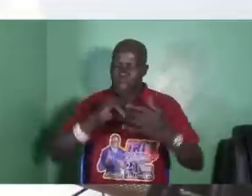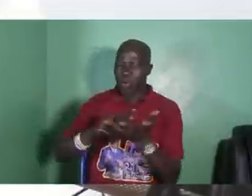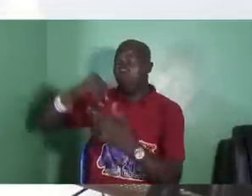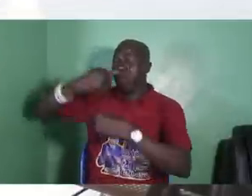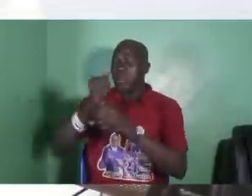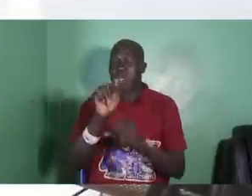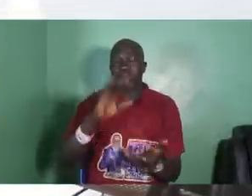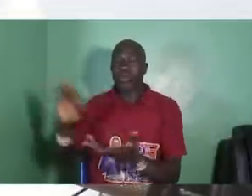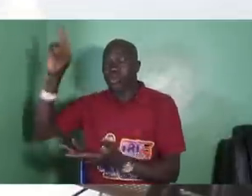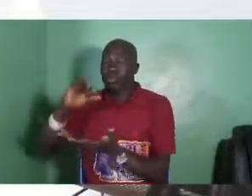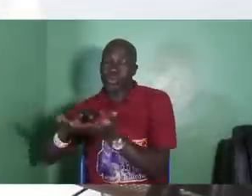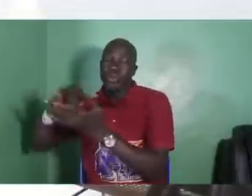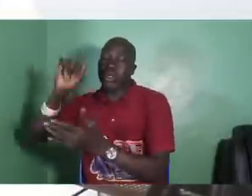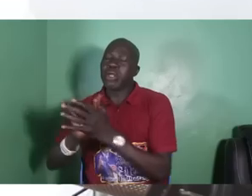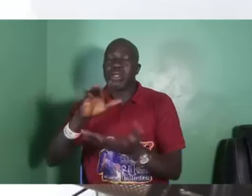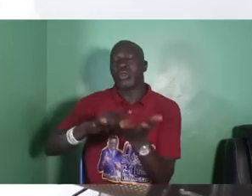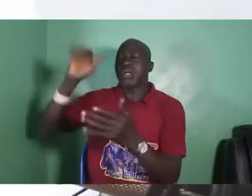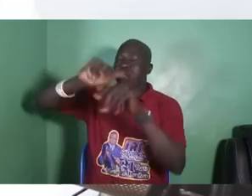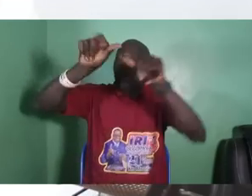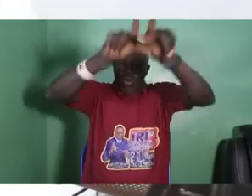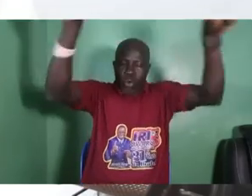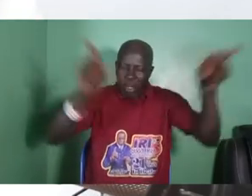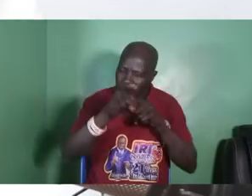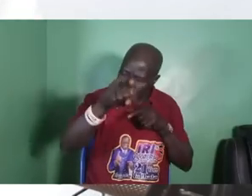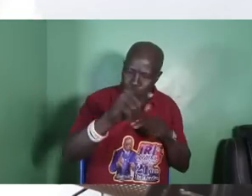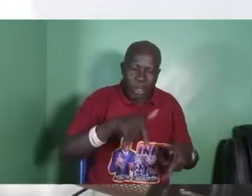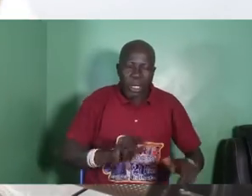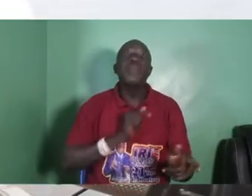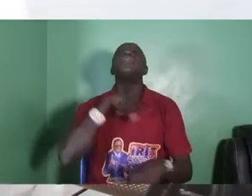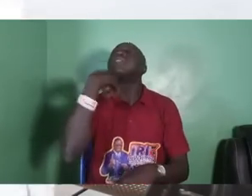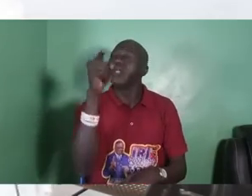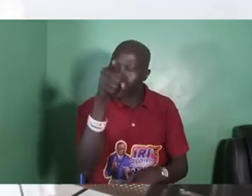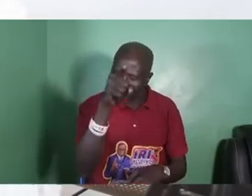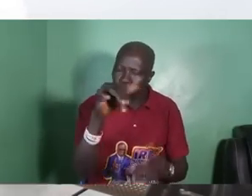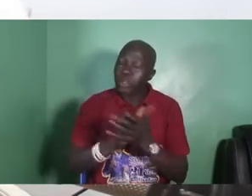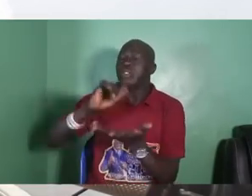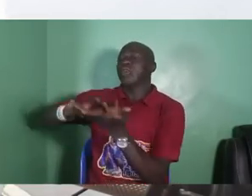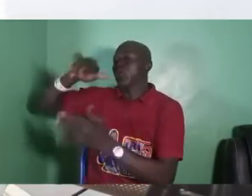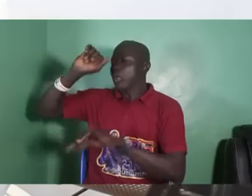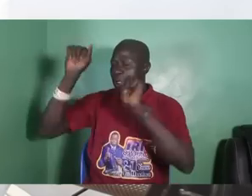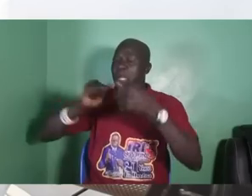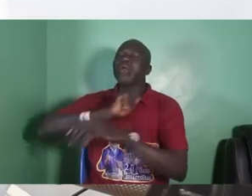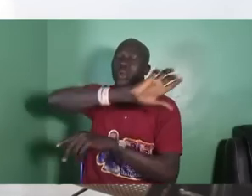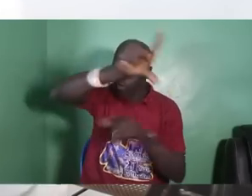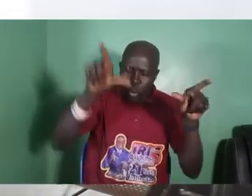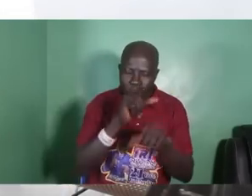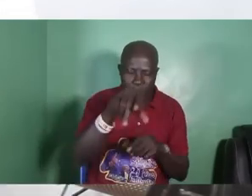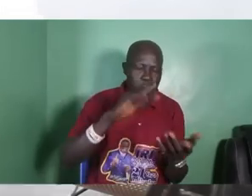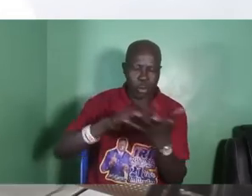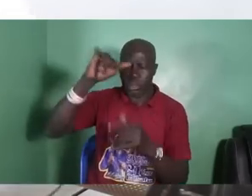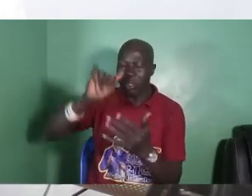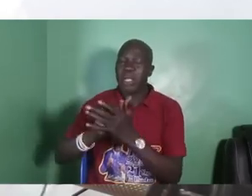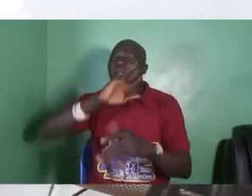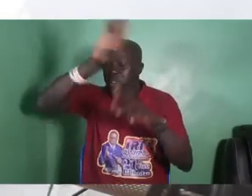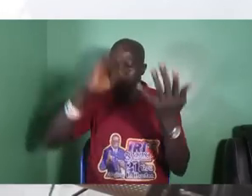and you make use of it ogo lo ma locate e his glory la shawari let me so fun e let me tell ogo ma locate ogo glory do shawari glory ogo